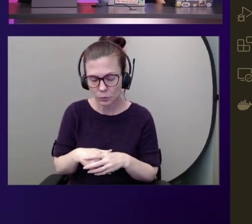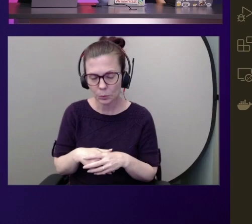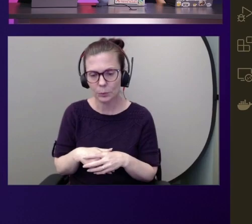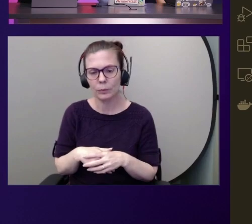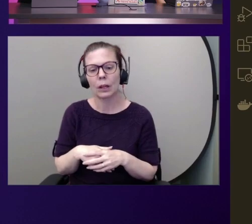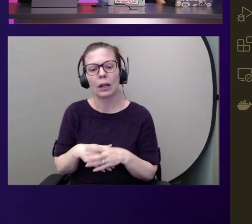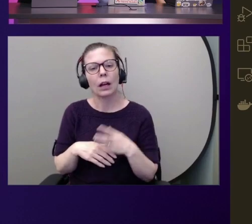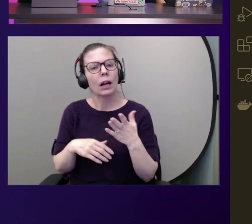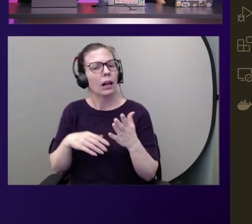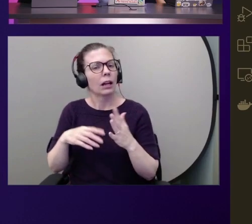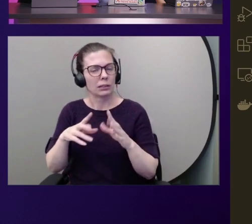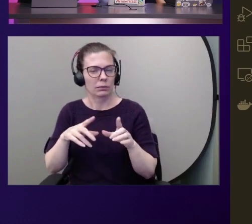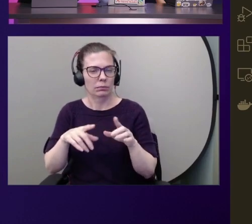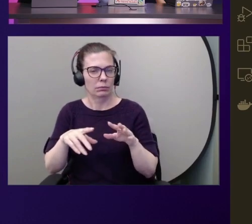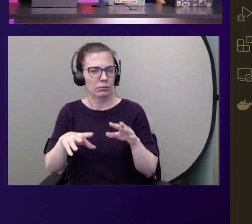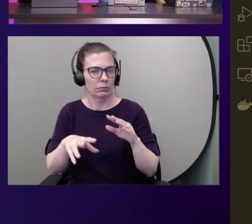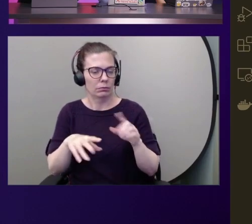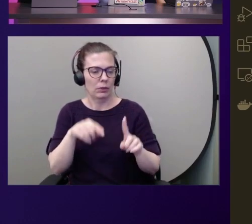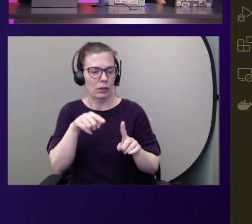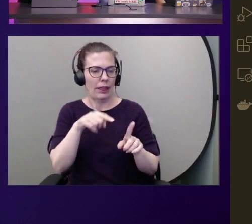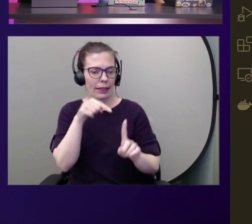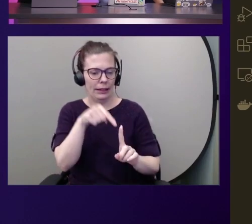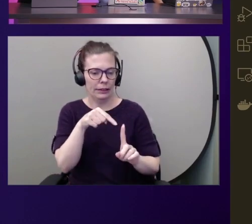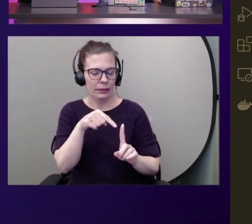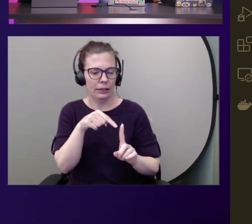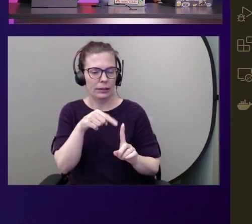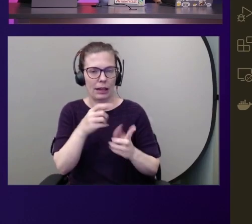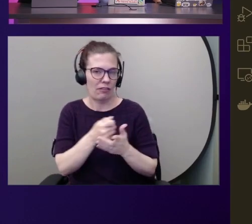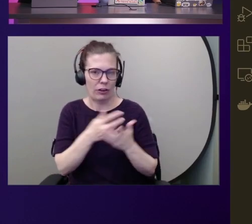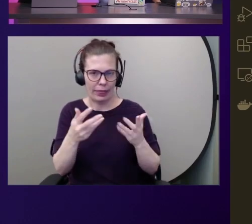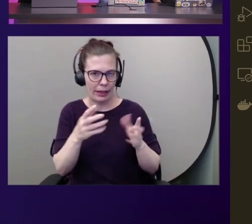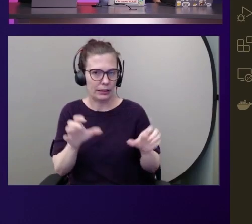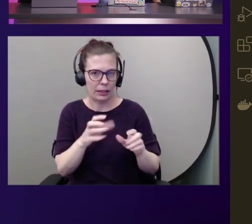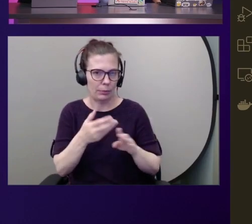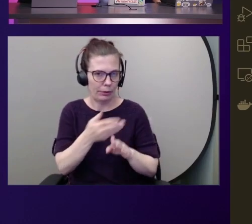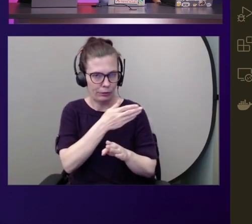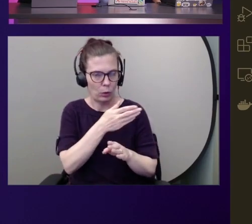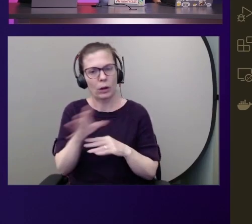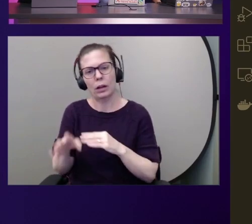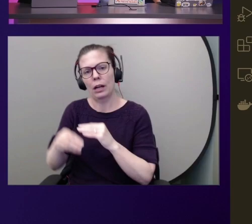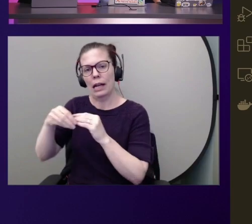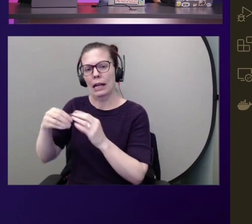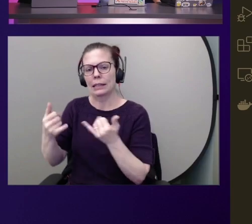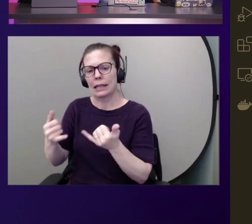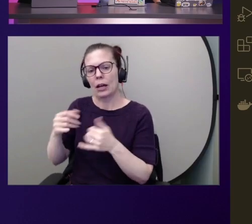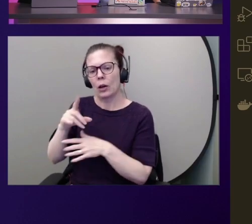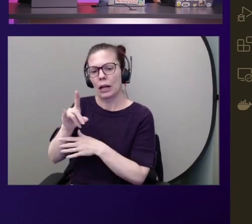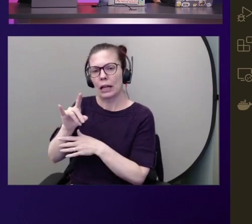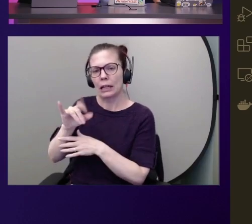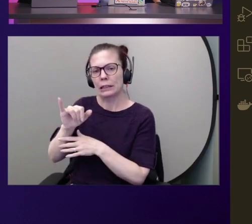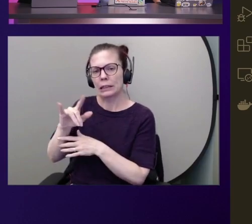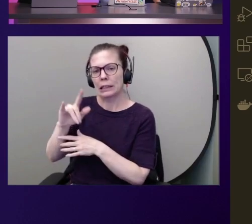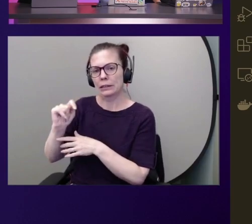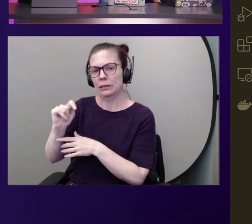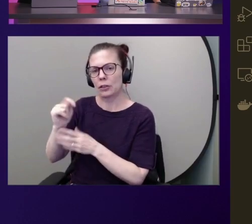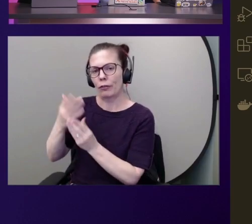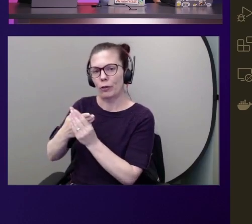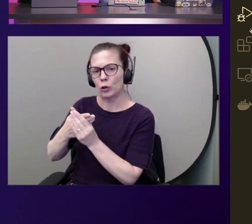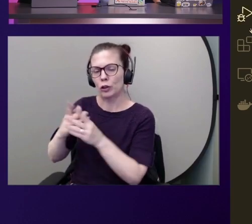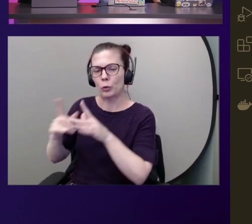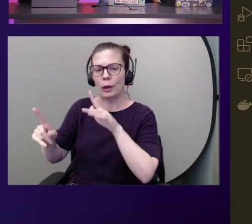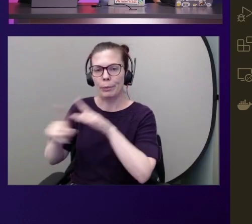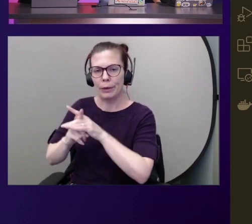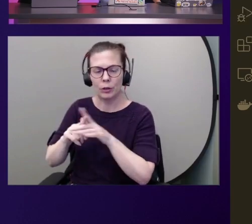is, in addition to everything it did before, a dist folder is going to appear. And then you'll also see some